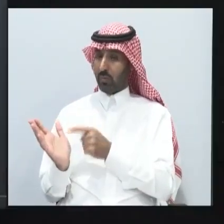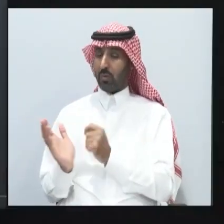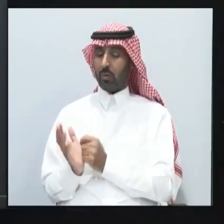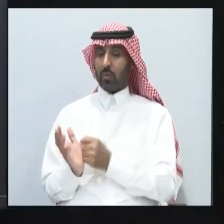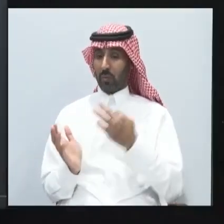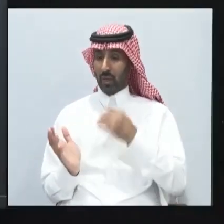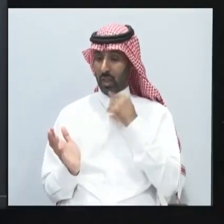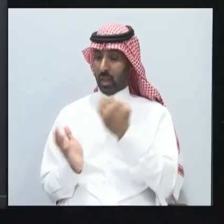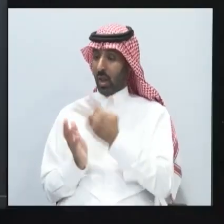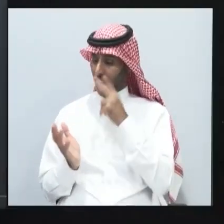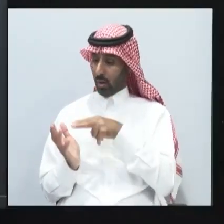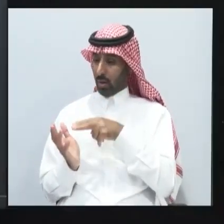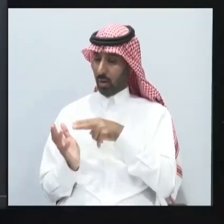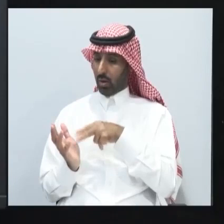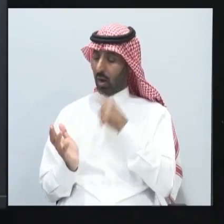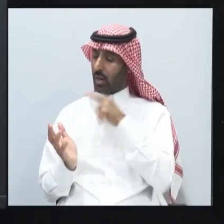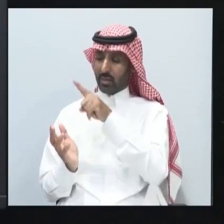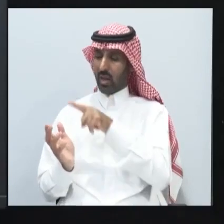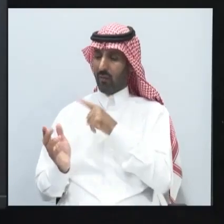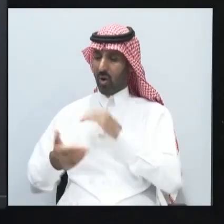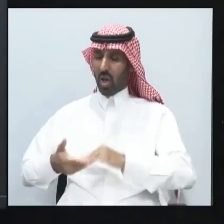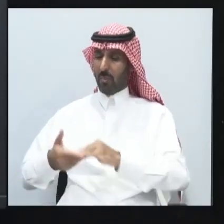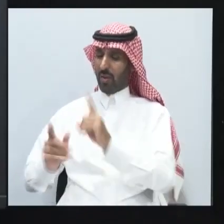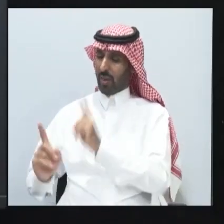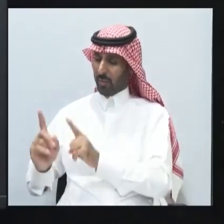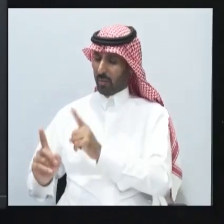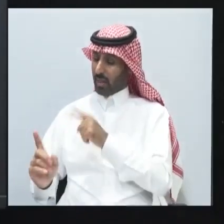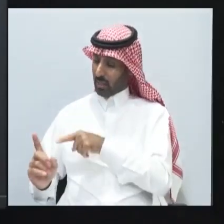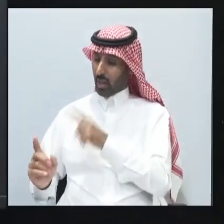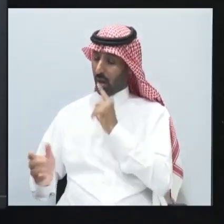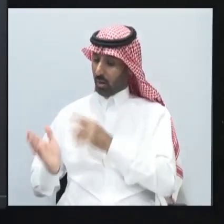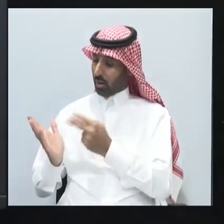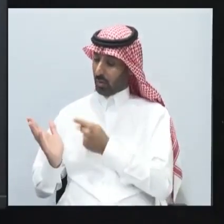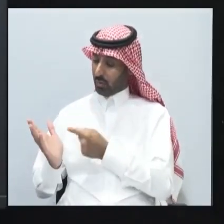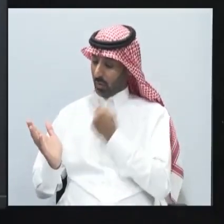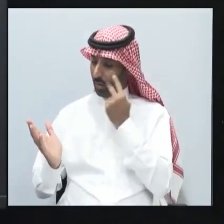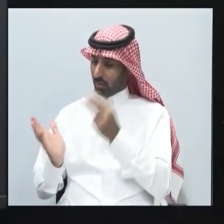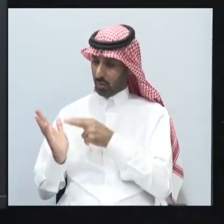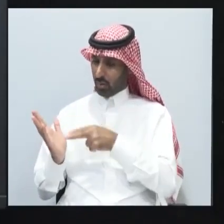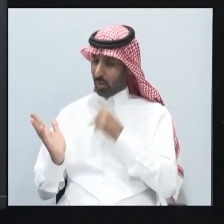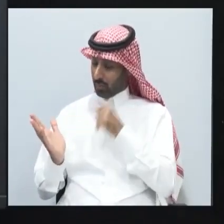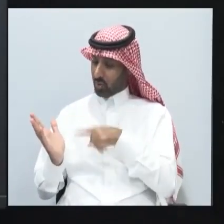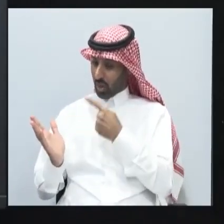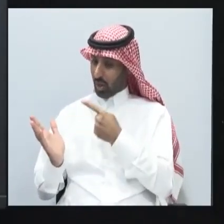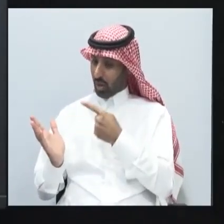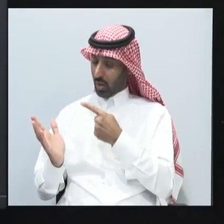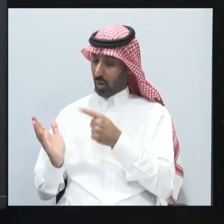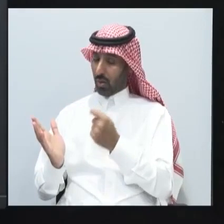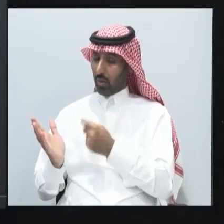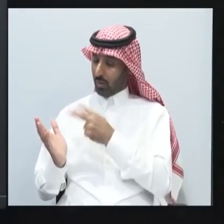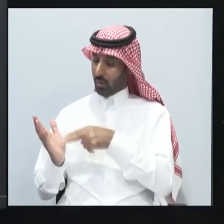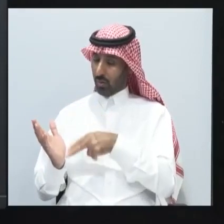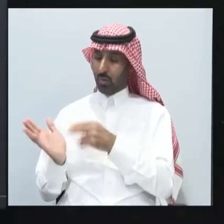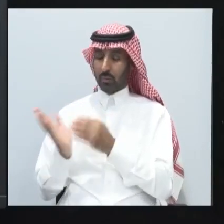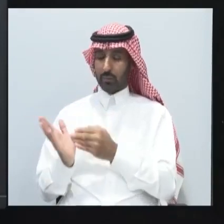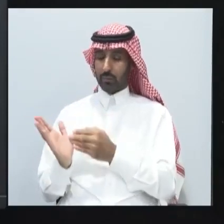useful point, that you can ask for help from other people. You can just go back, read again, and then give it